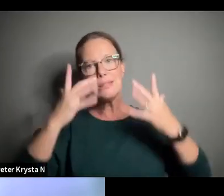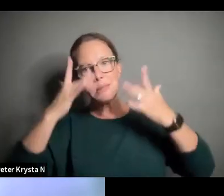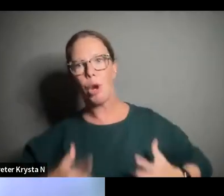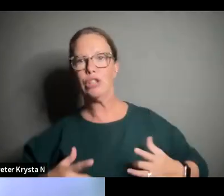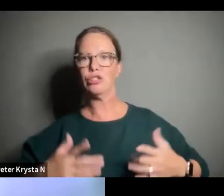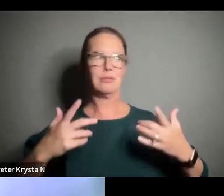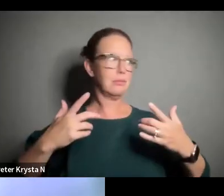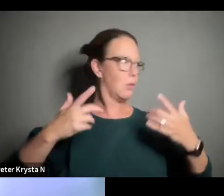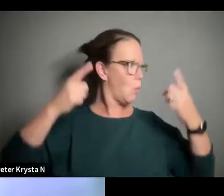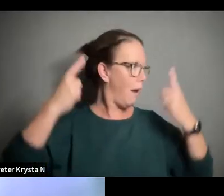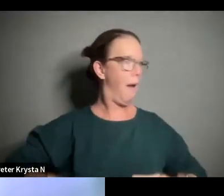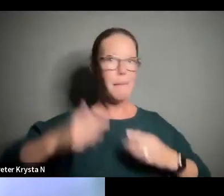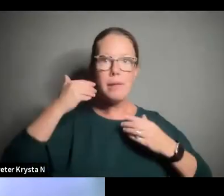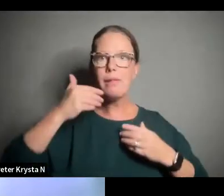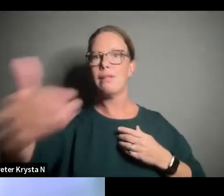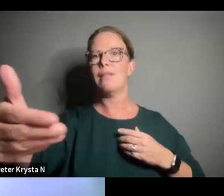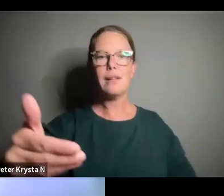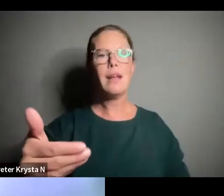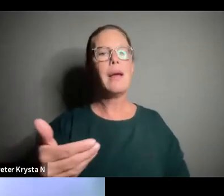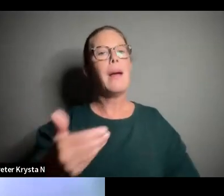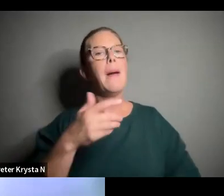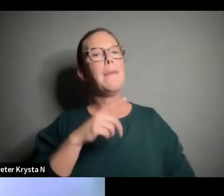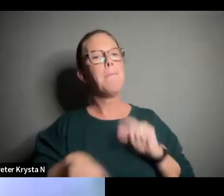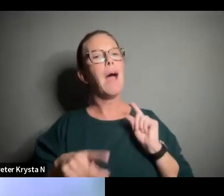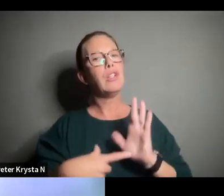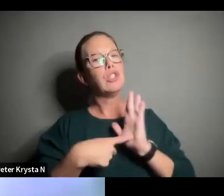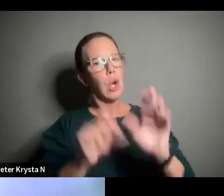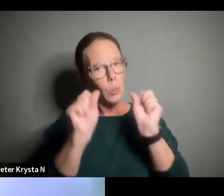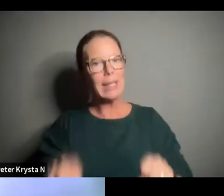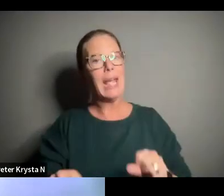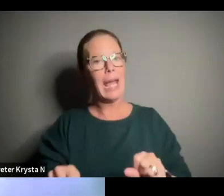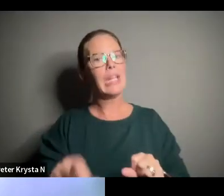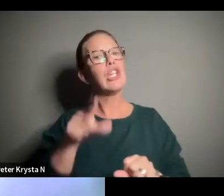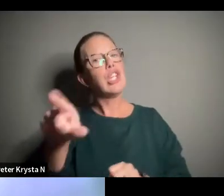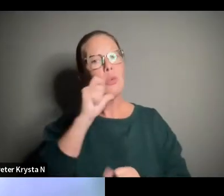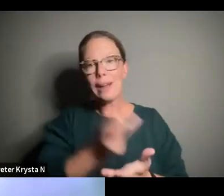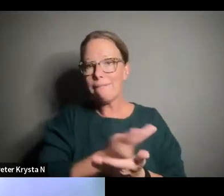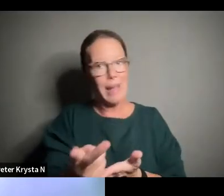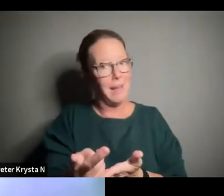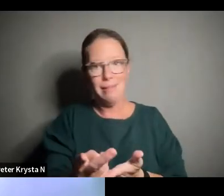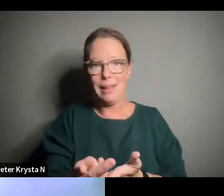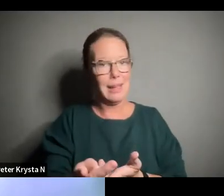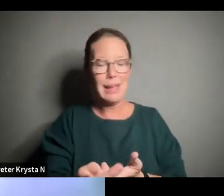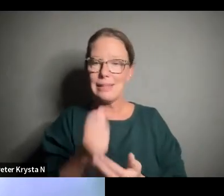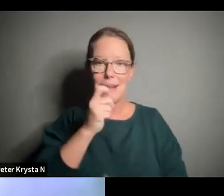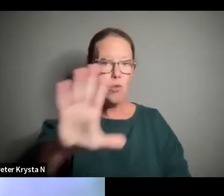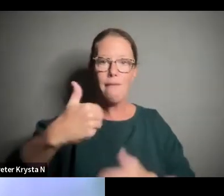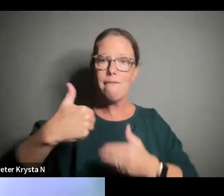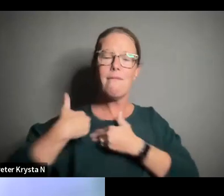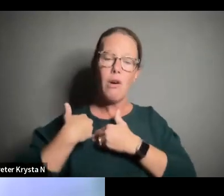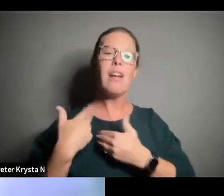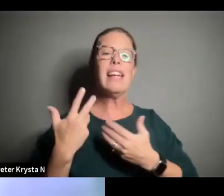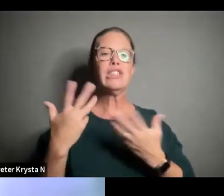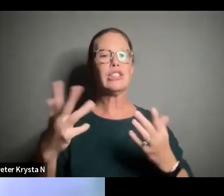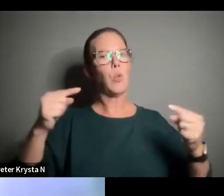going to happen, to at least show that we can get you off and that you haven't been failing. It's not your fault that you're not getting off the ventilator, it's just